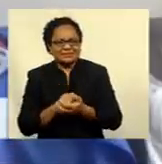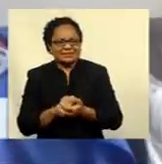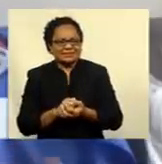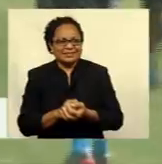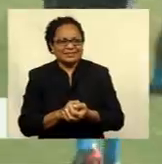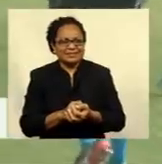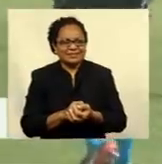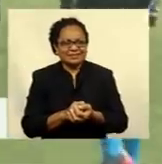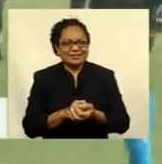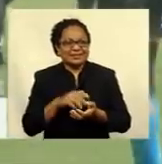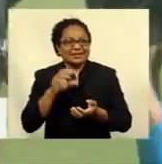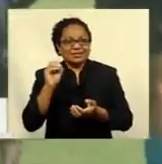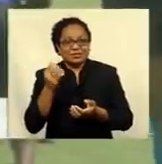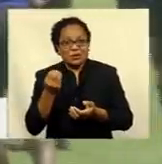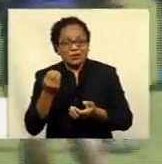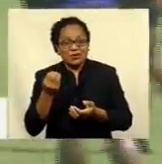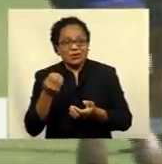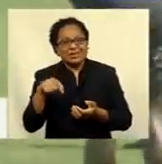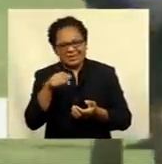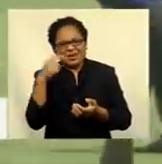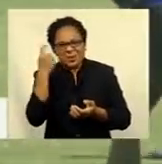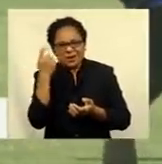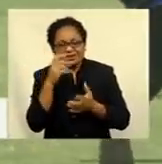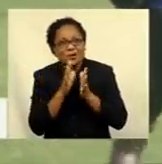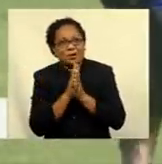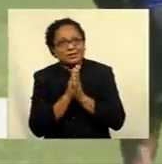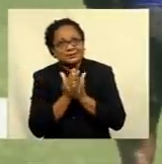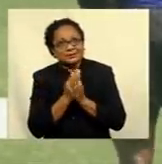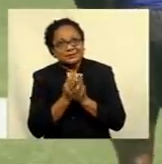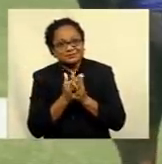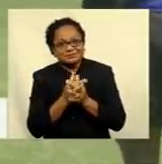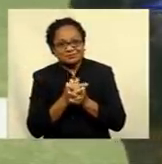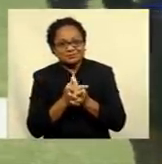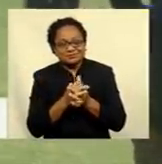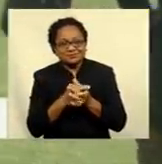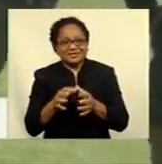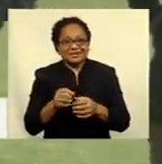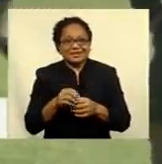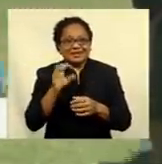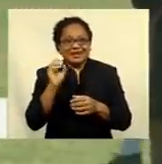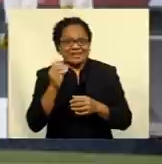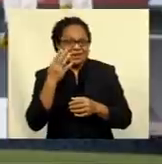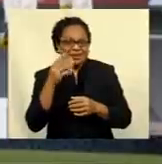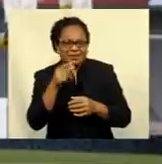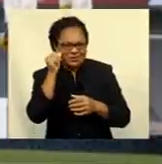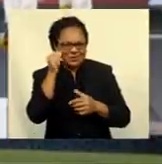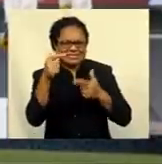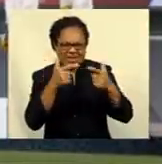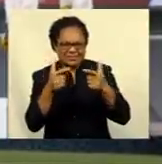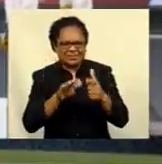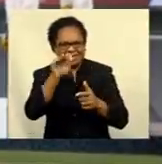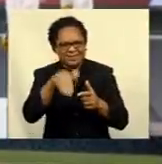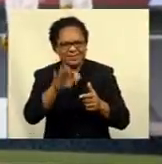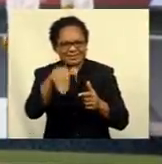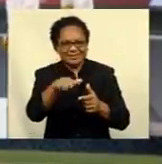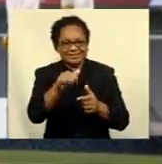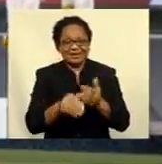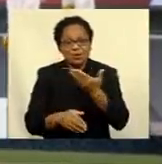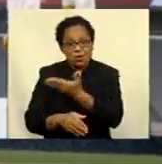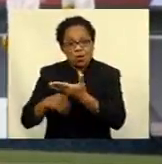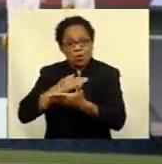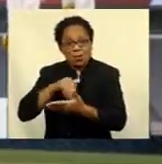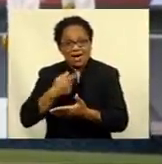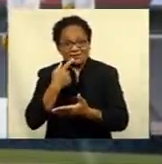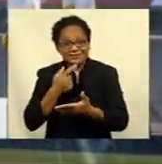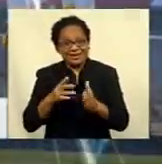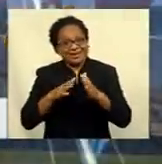The expectation is so high, the emotion's right, and the margins in 7s, it's a roller coaster, isn't it, Daniela says the wait